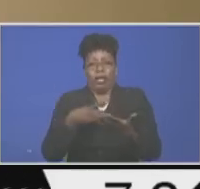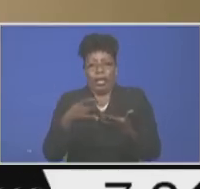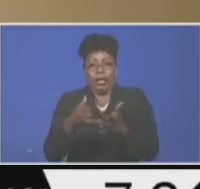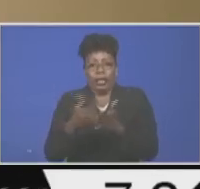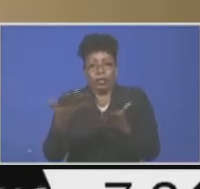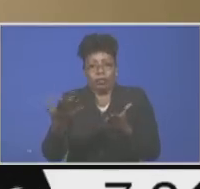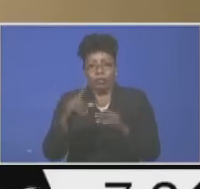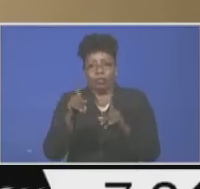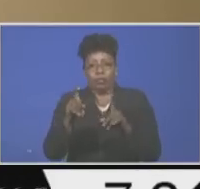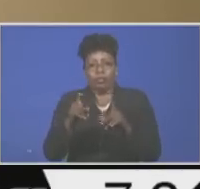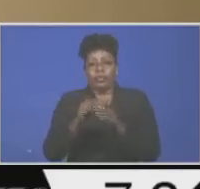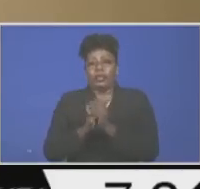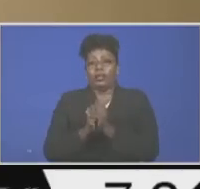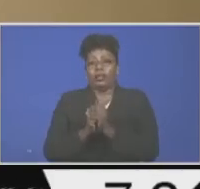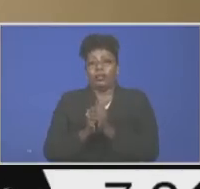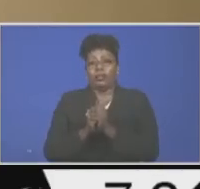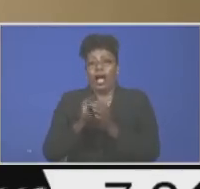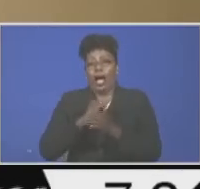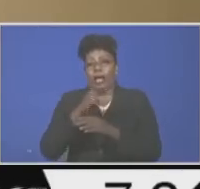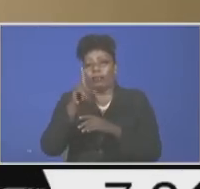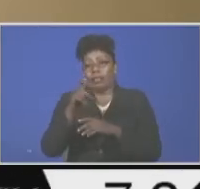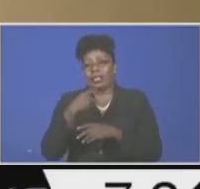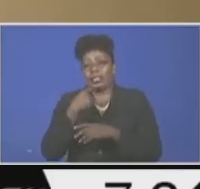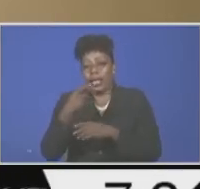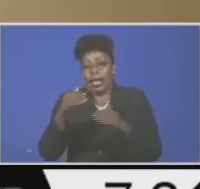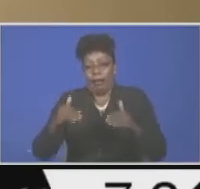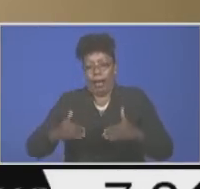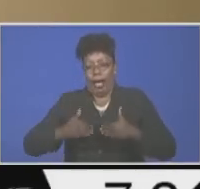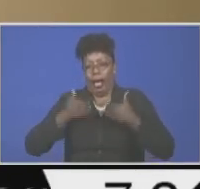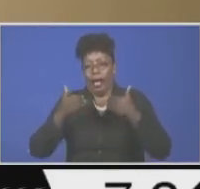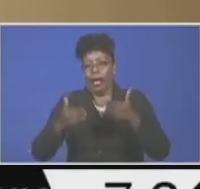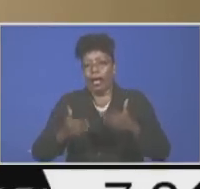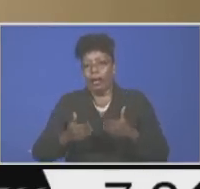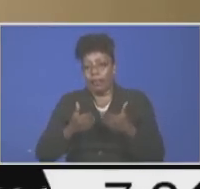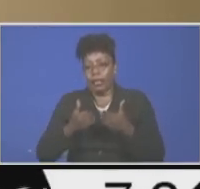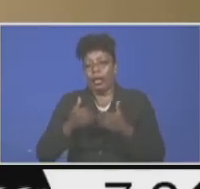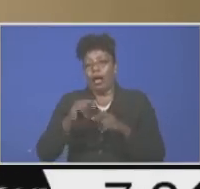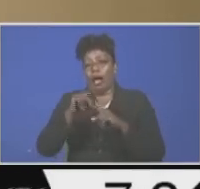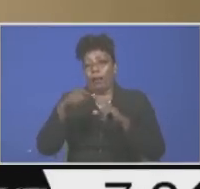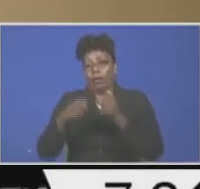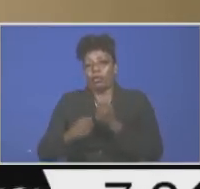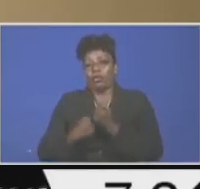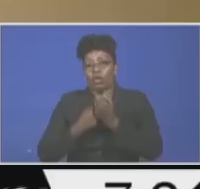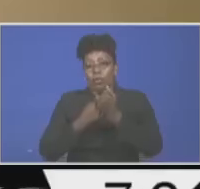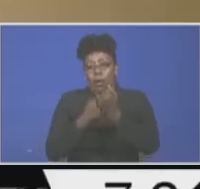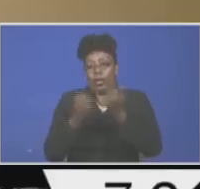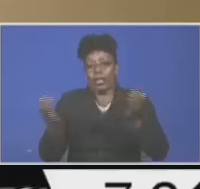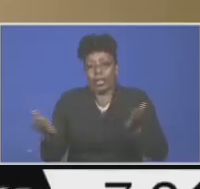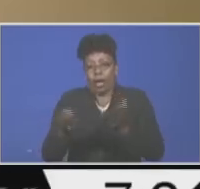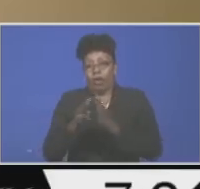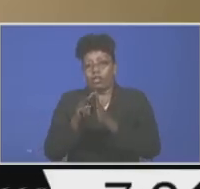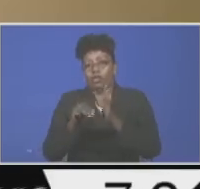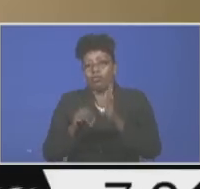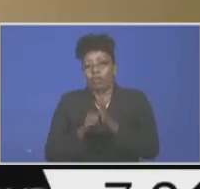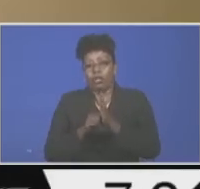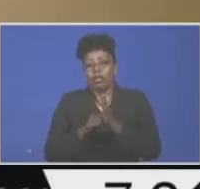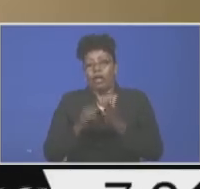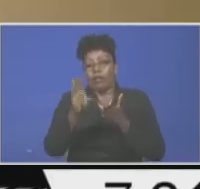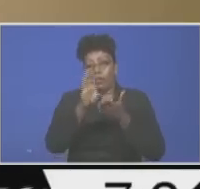know, I must say how happy I am about the support and the encouragement from the